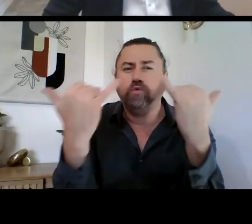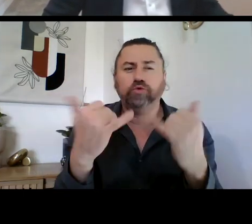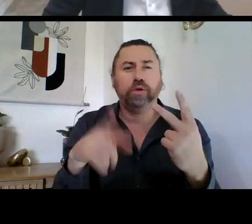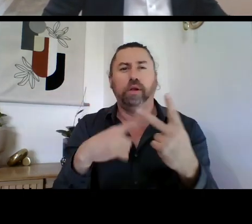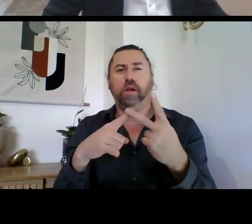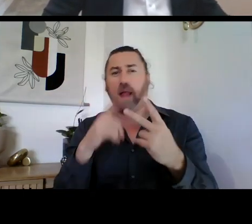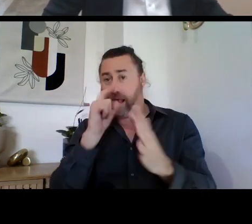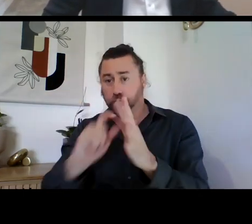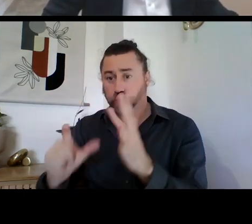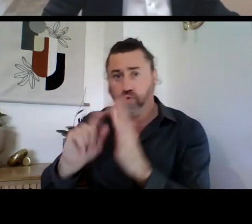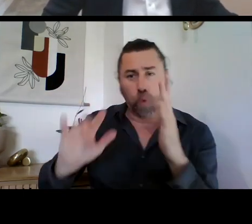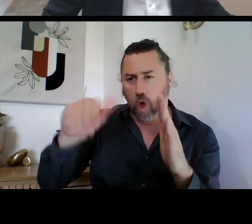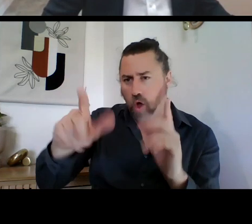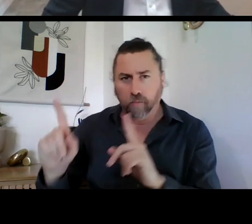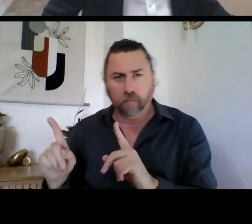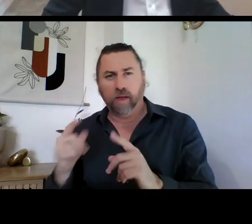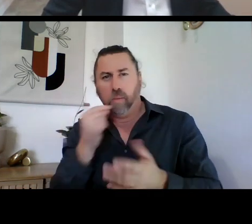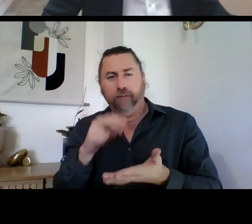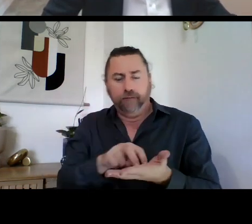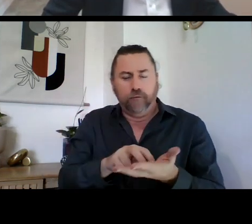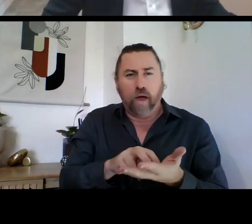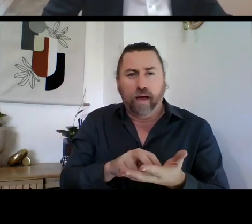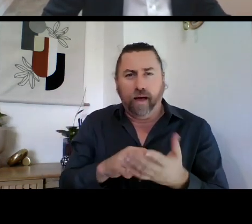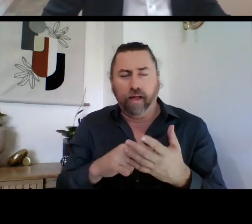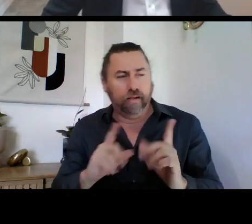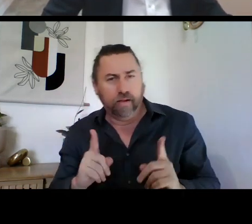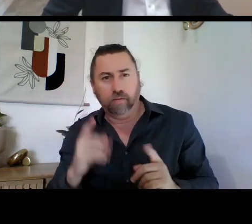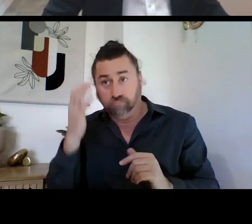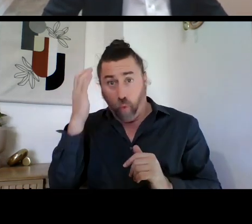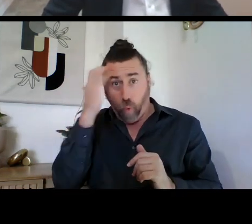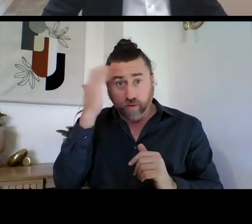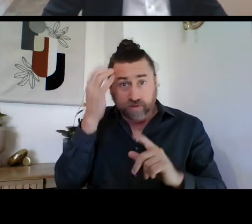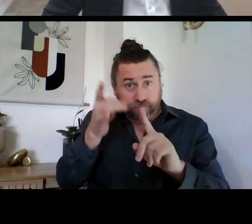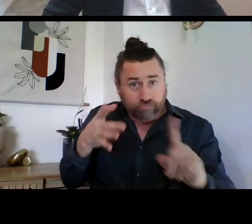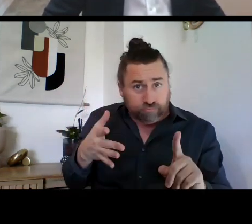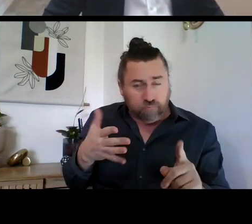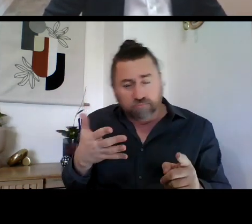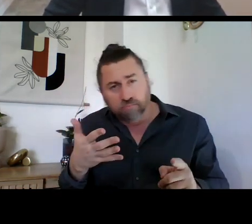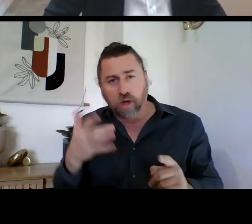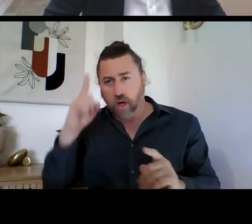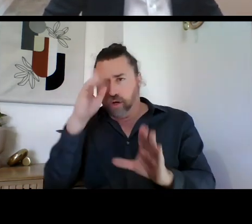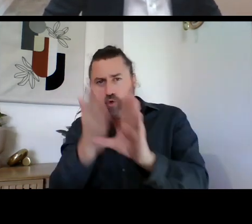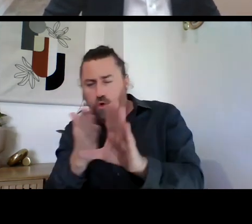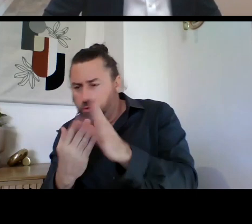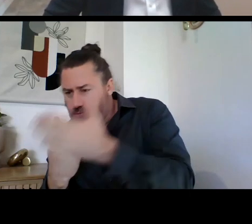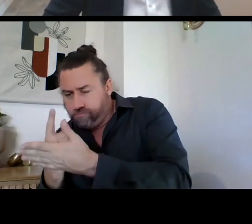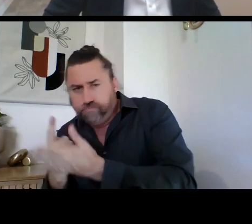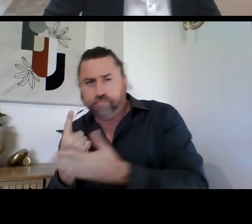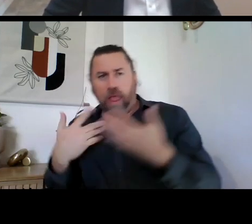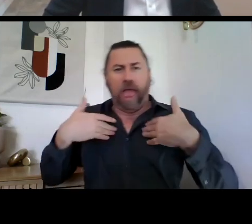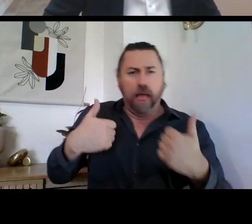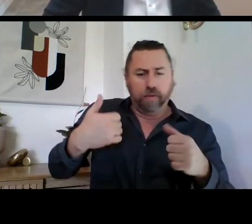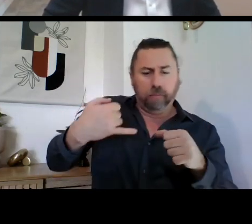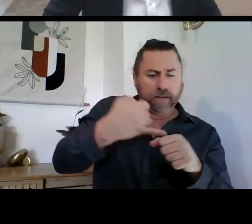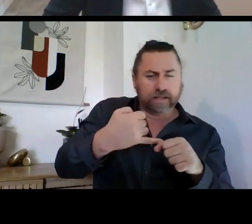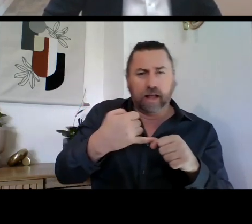functional abilities, frailty, cognitive issues, psychological issues, health and medical